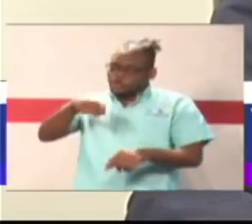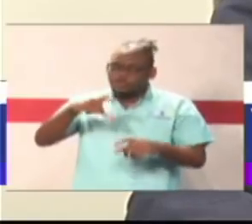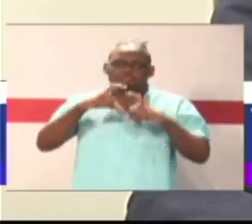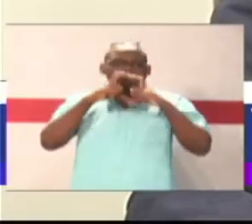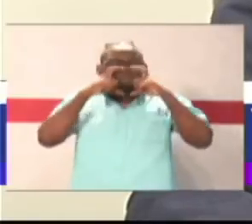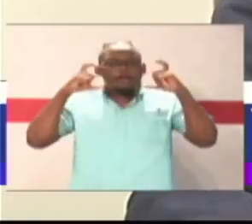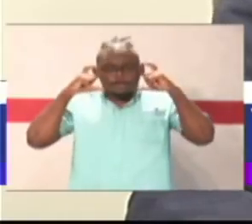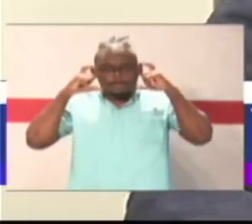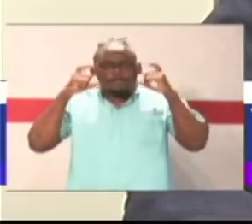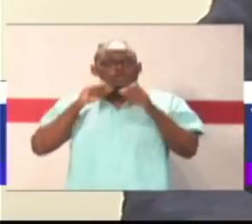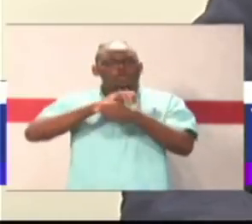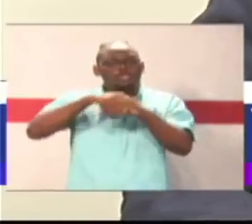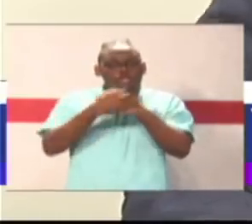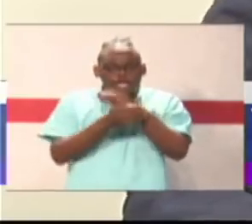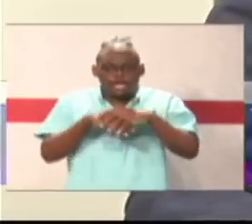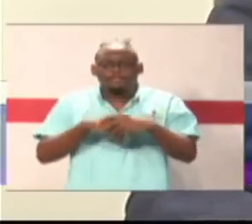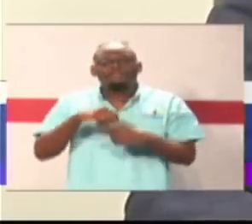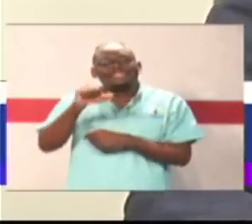hands. But now